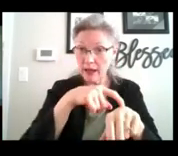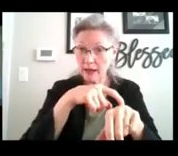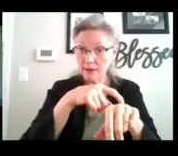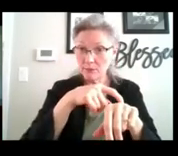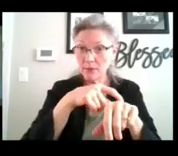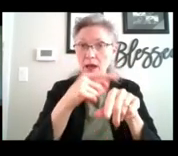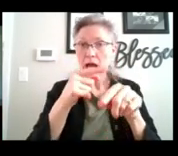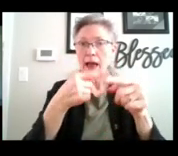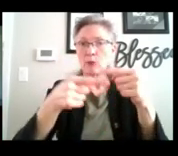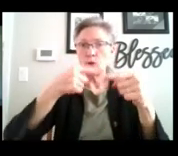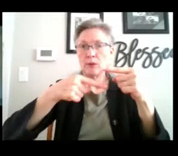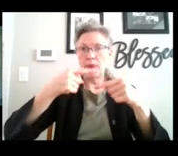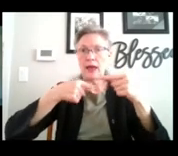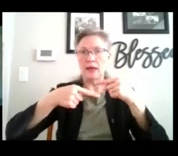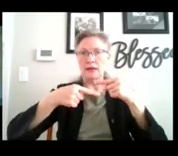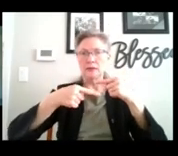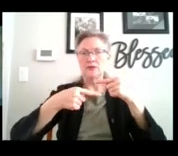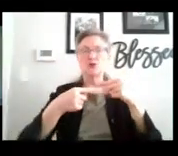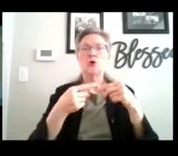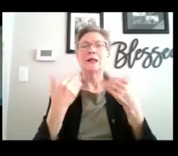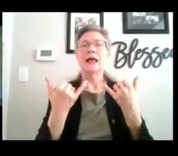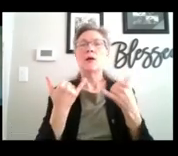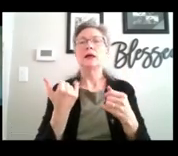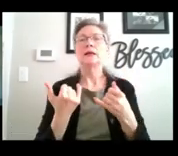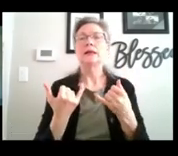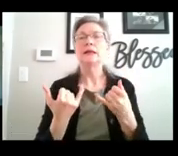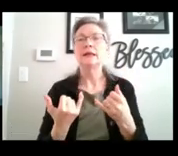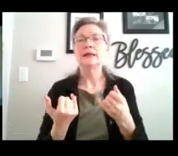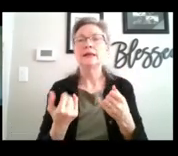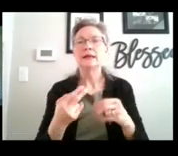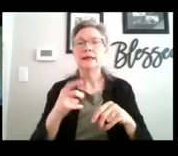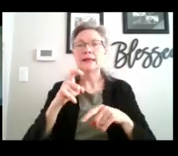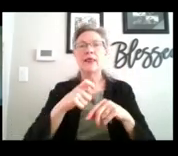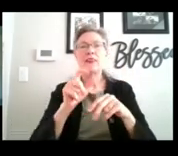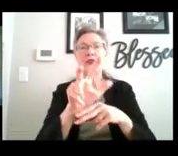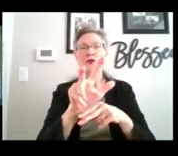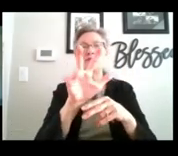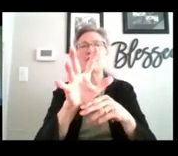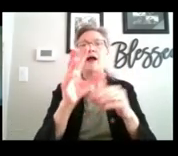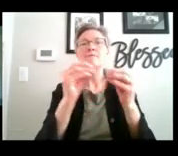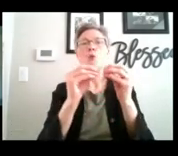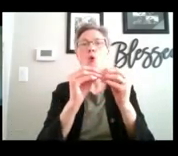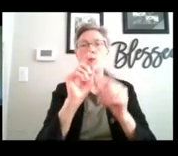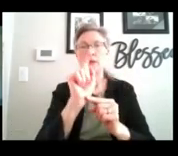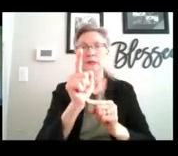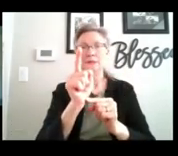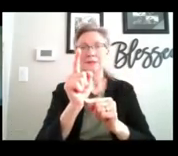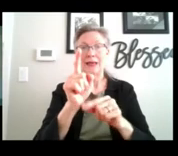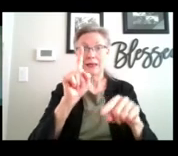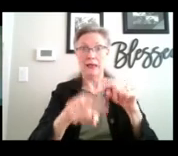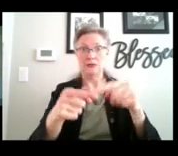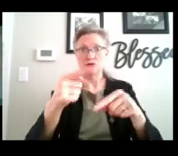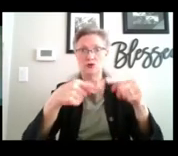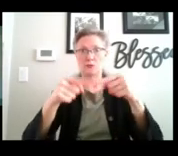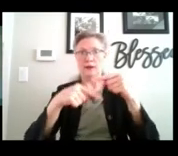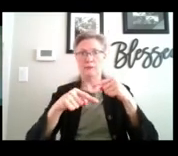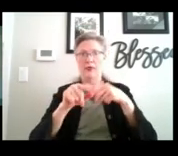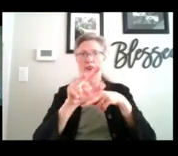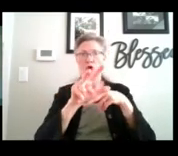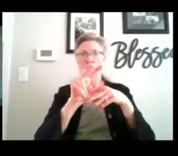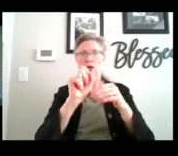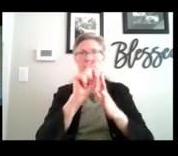an hour. I have 35 more minutes that I need to jump back by, right? Well, I can't jump back by 30 minutes without changing